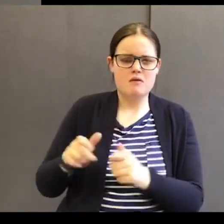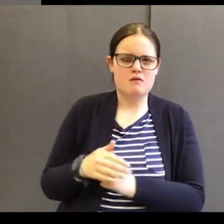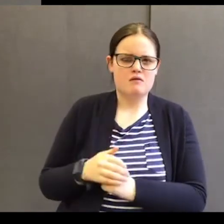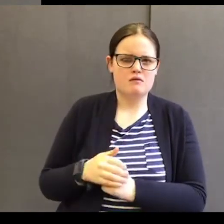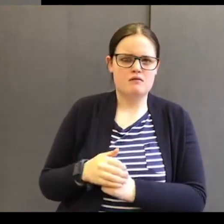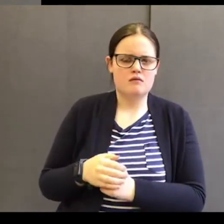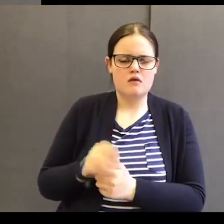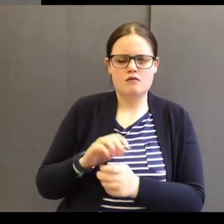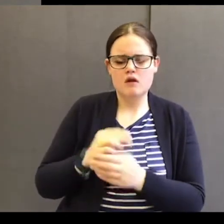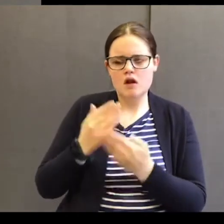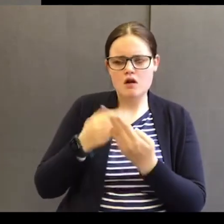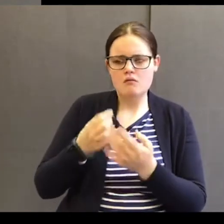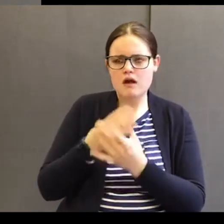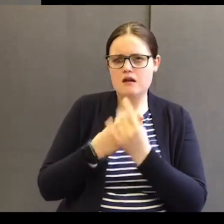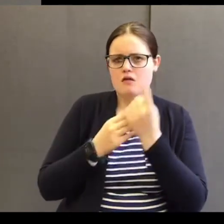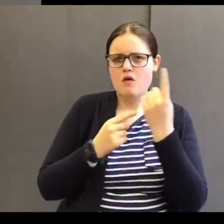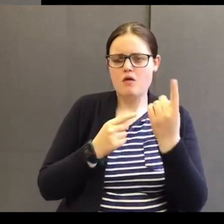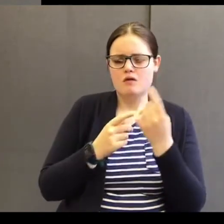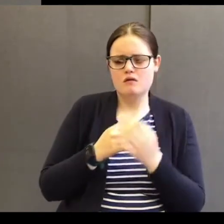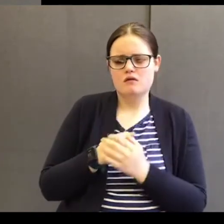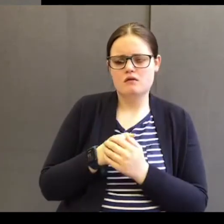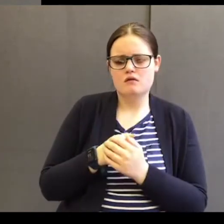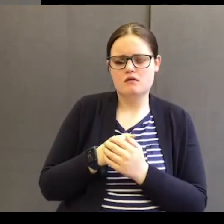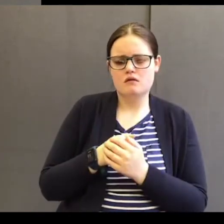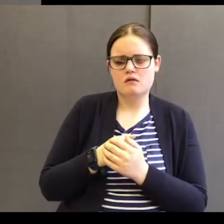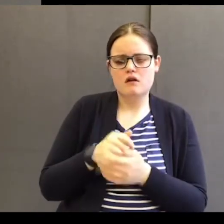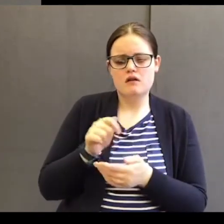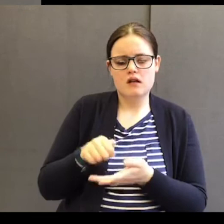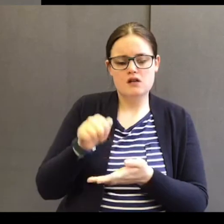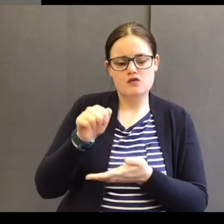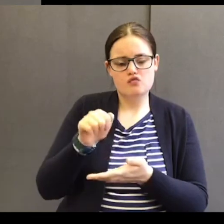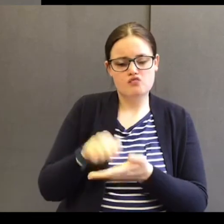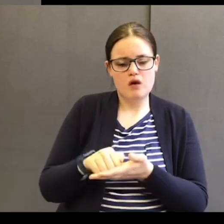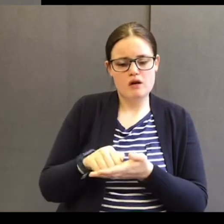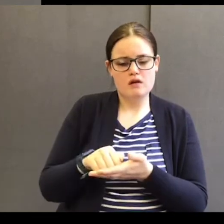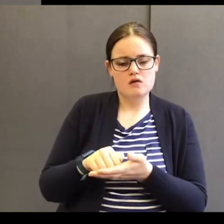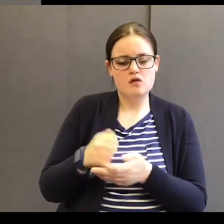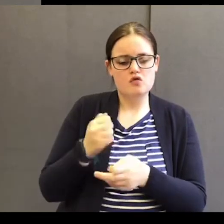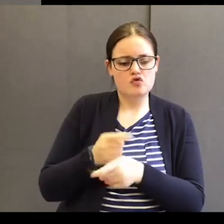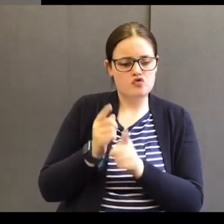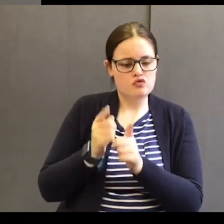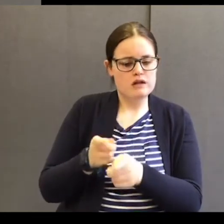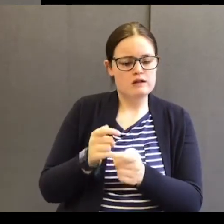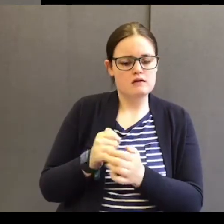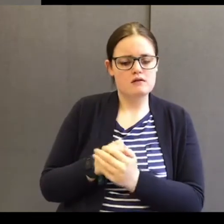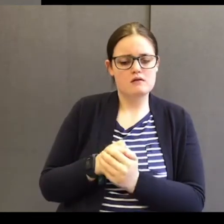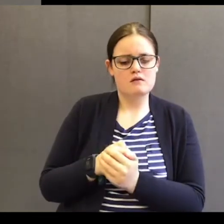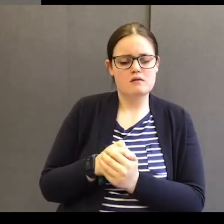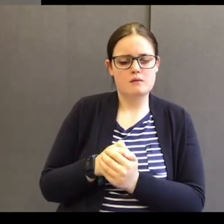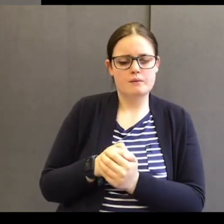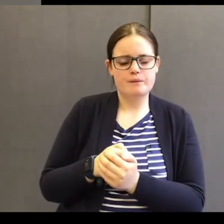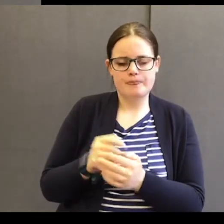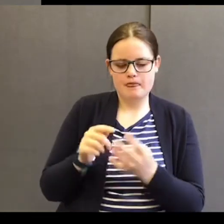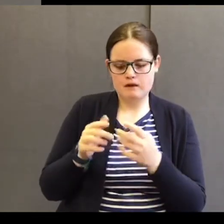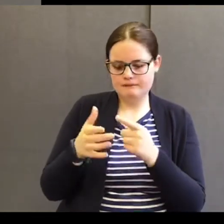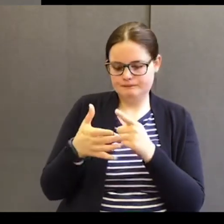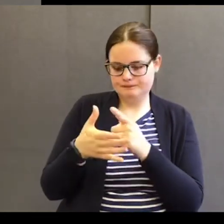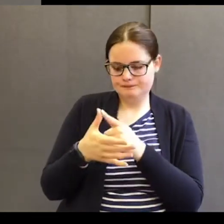not obey man. We would obey God where it's right to do